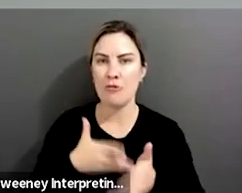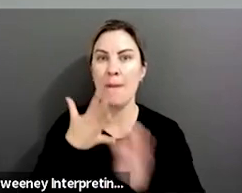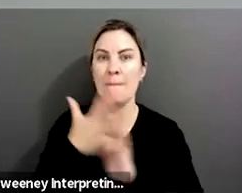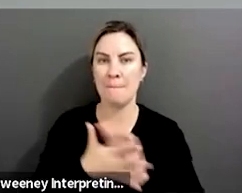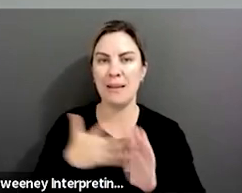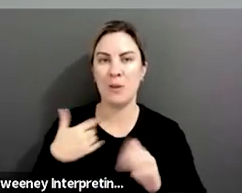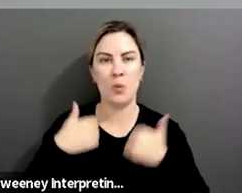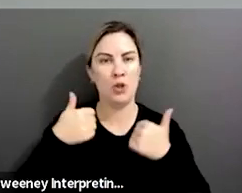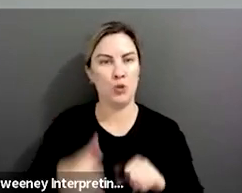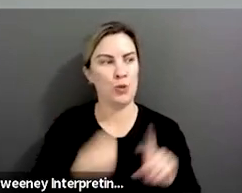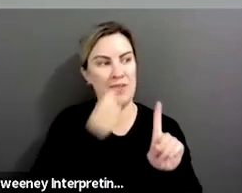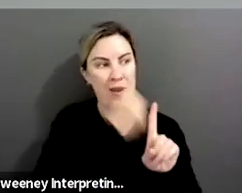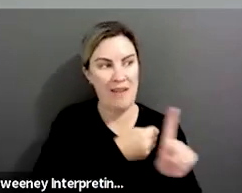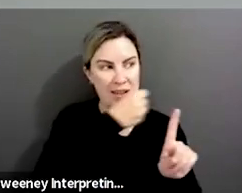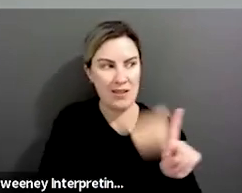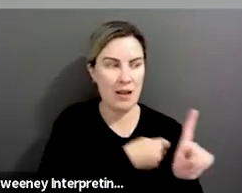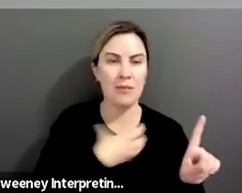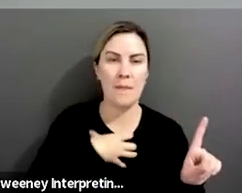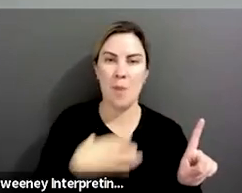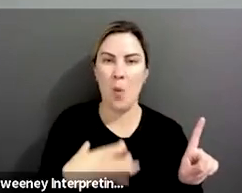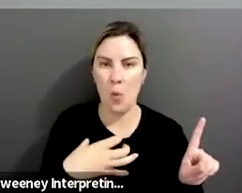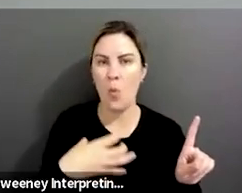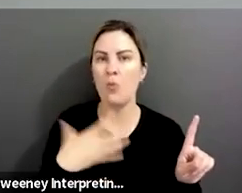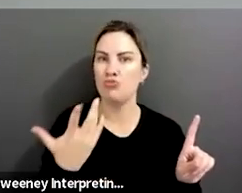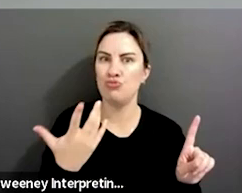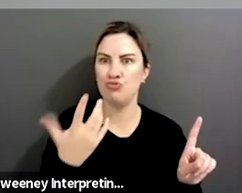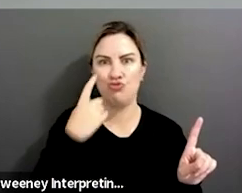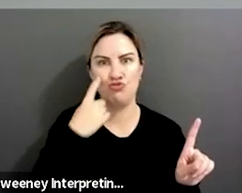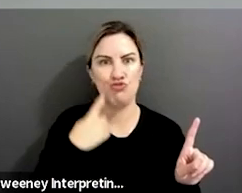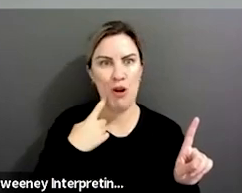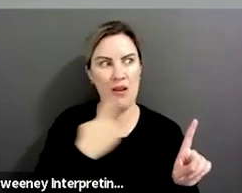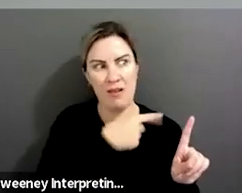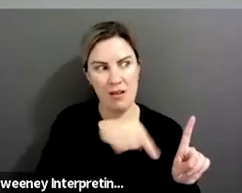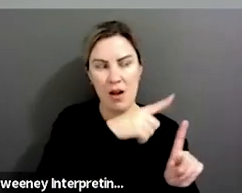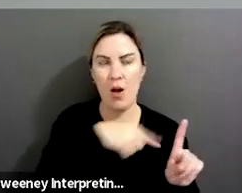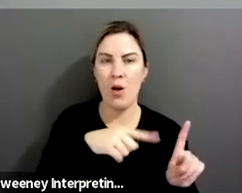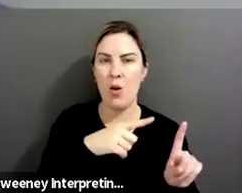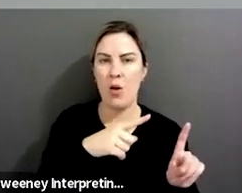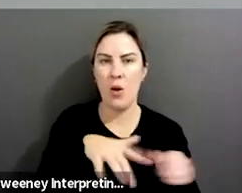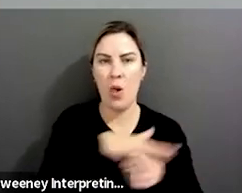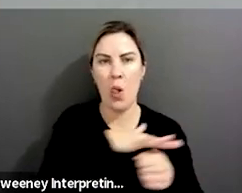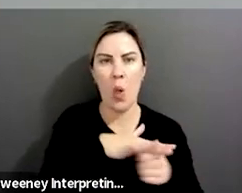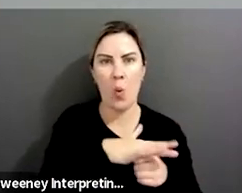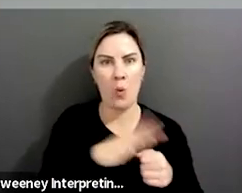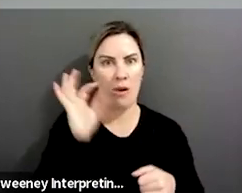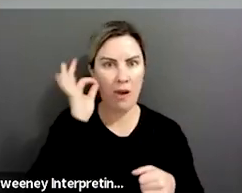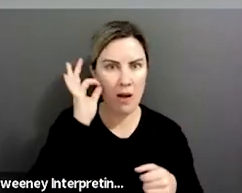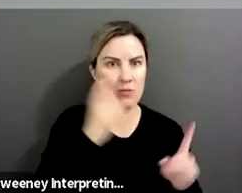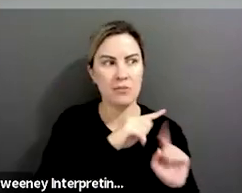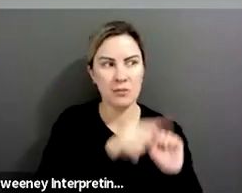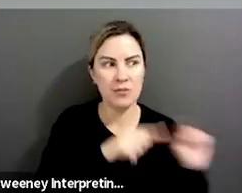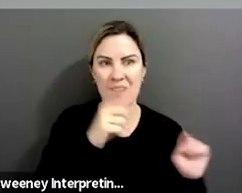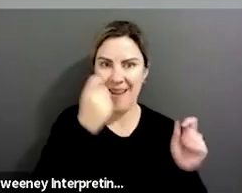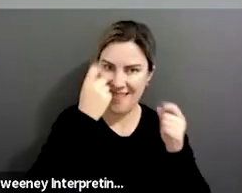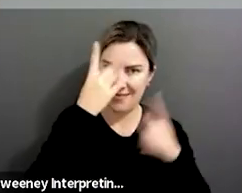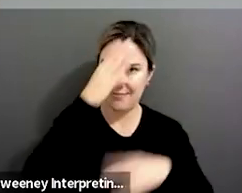advocacy and lobbying locally to try and get the local authorities and duty bearers to understand what it's like